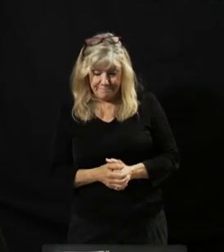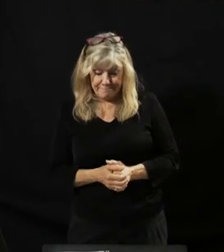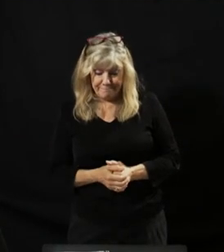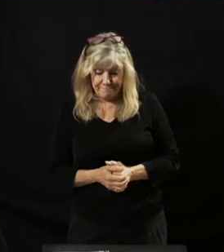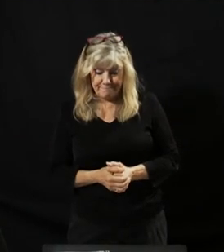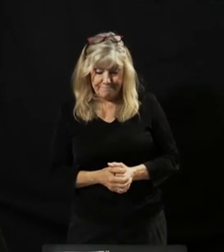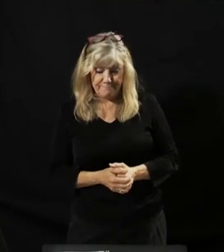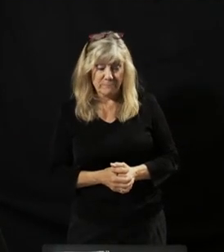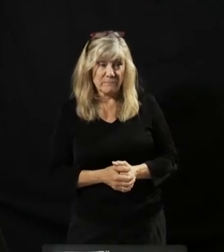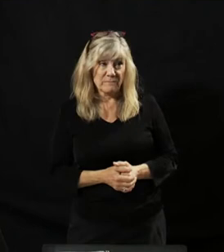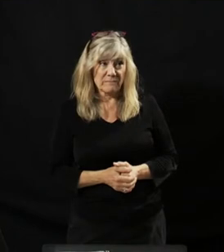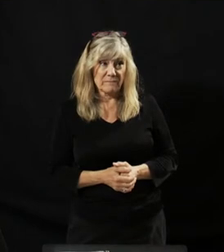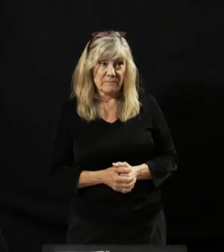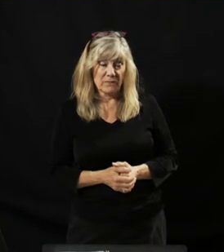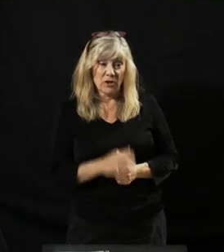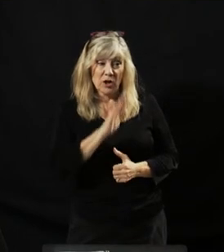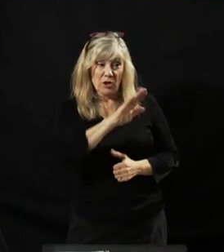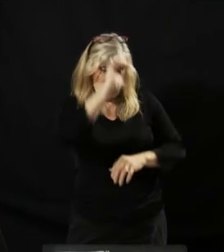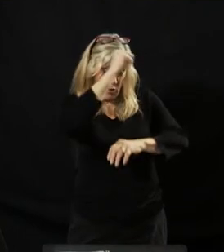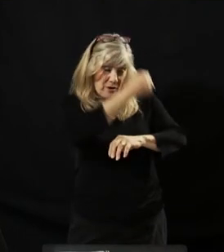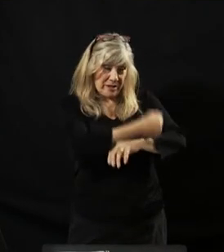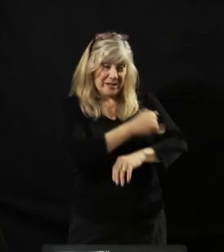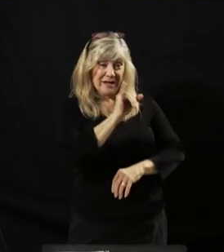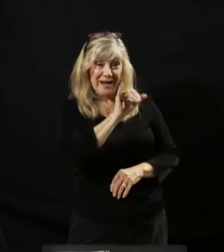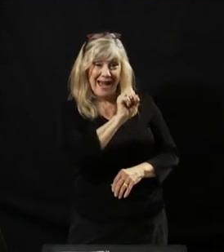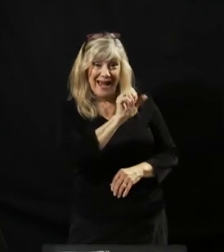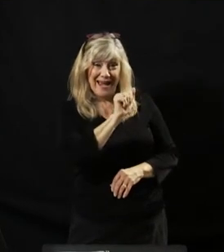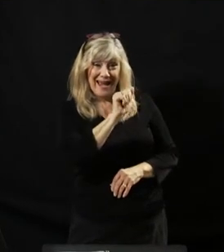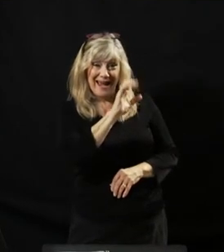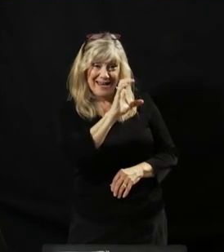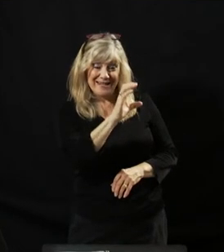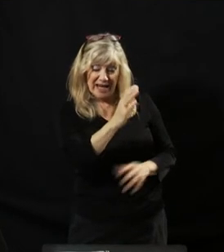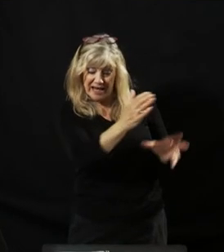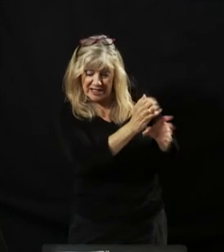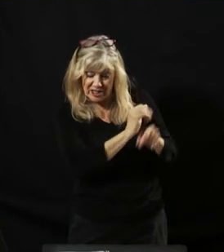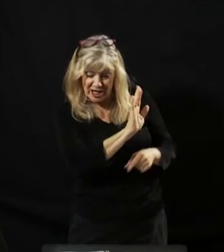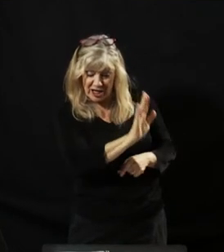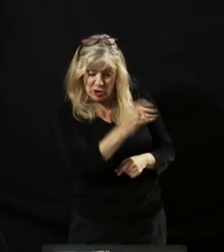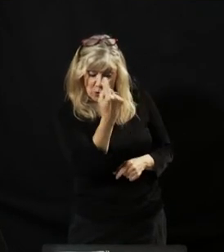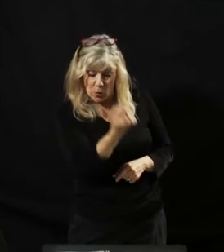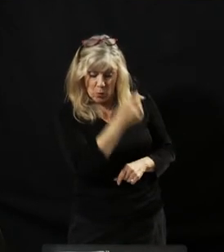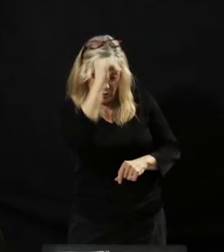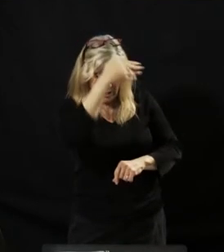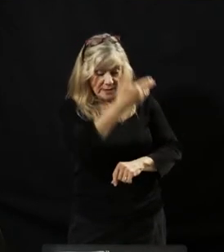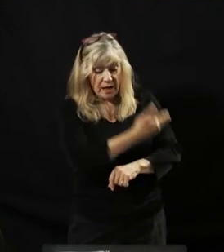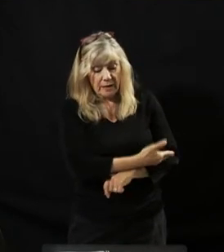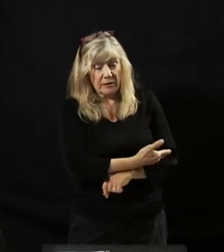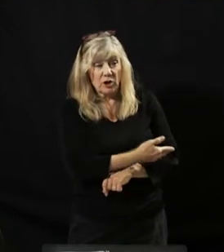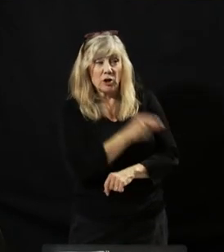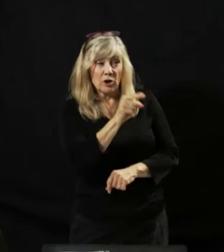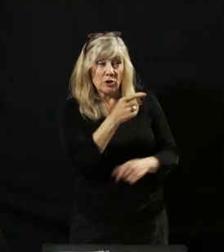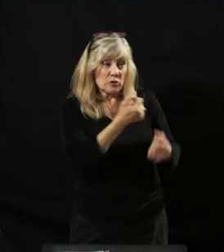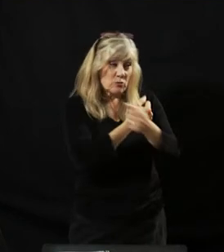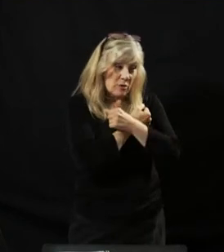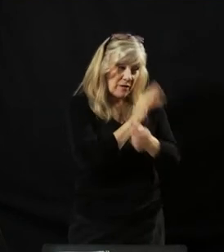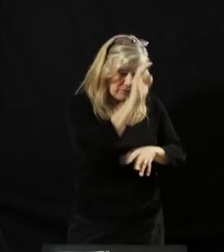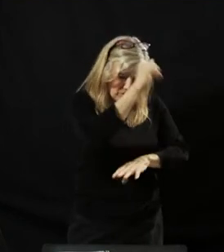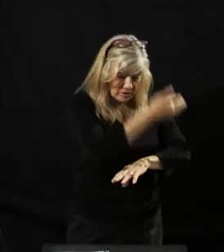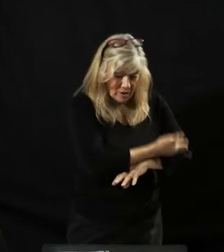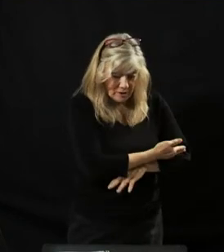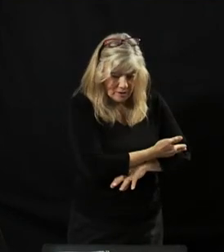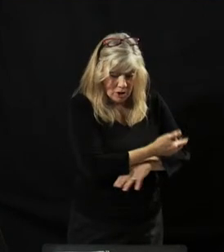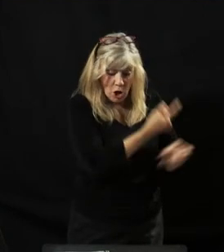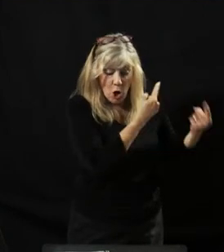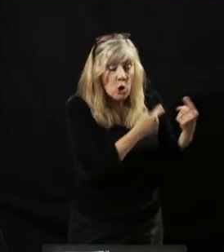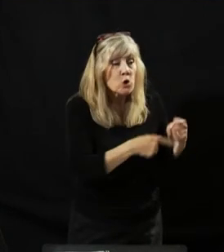Then God said, "Take your son Isaac, your only one, whom you love,